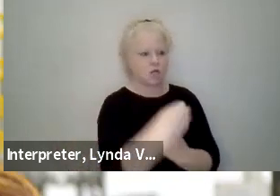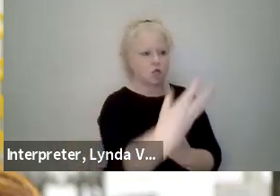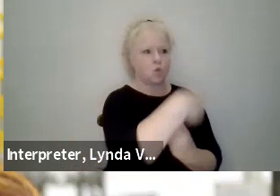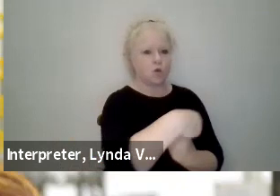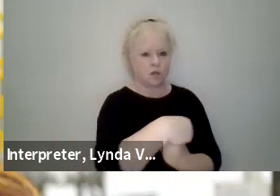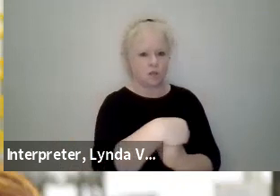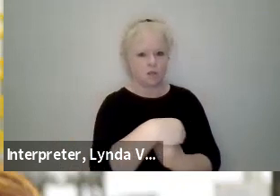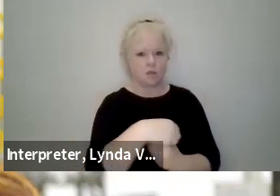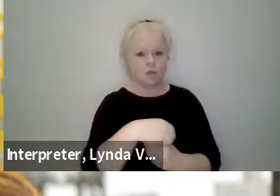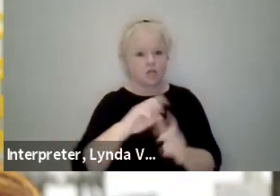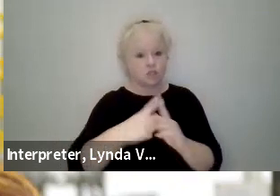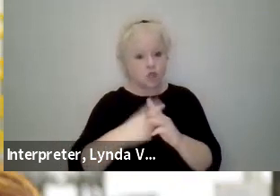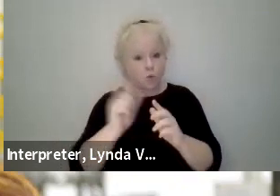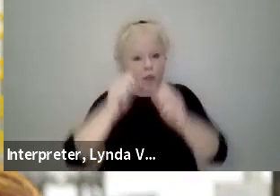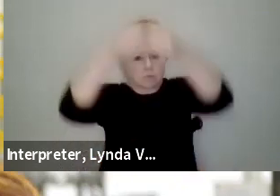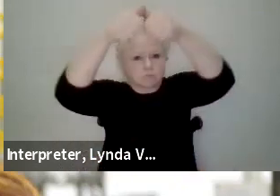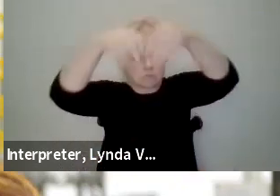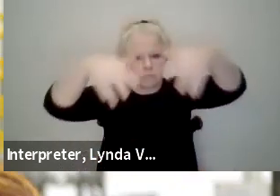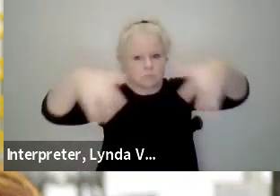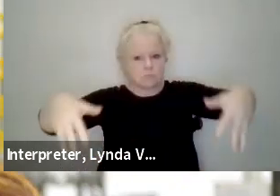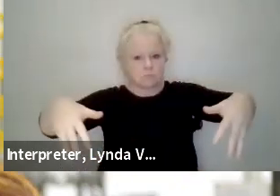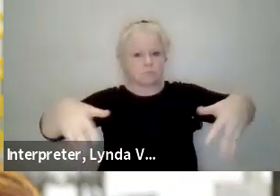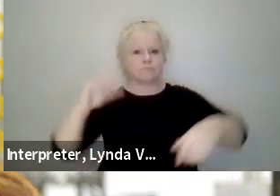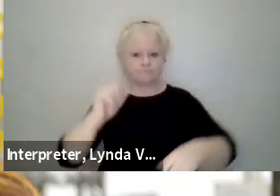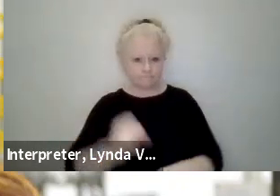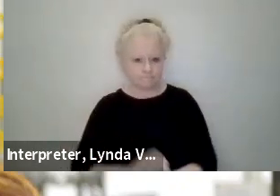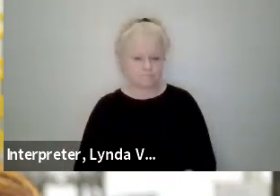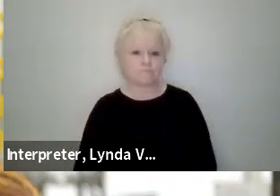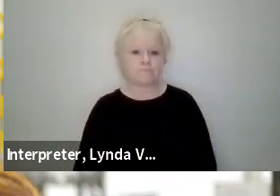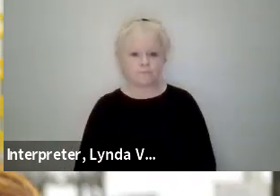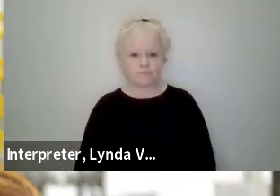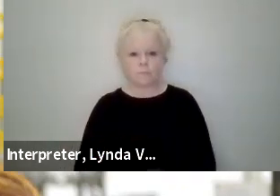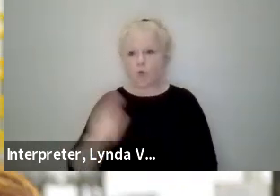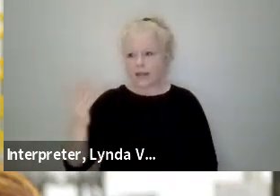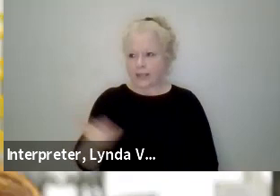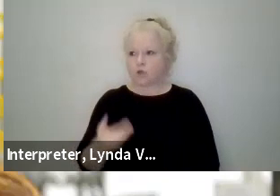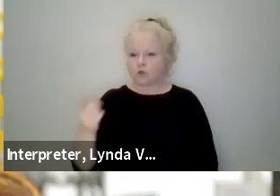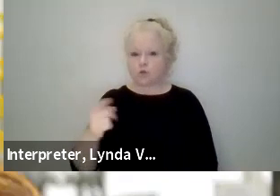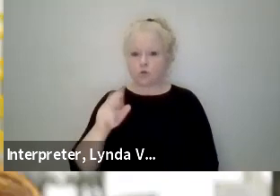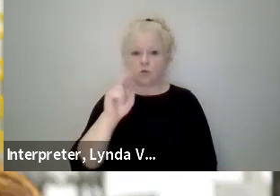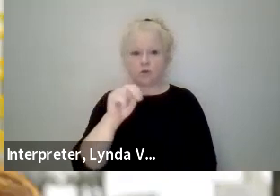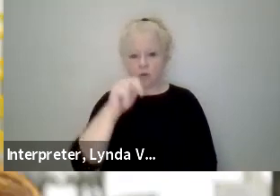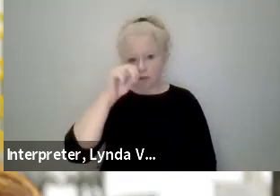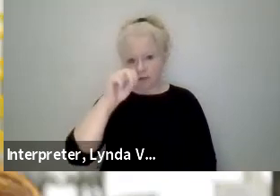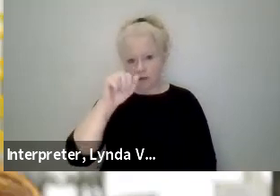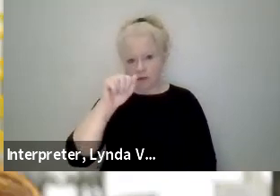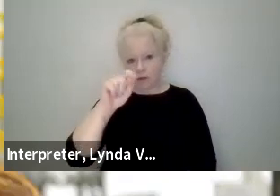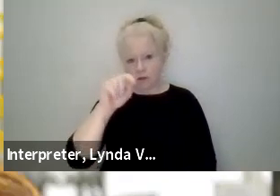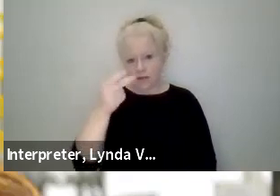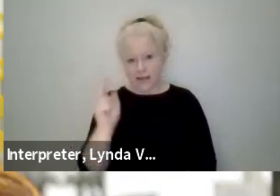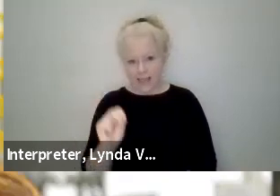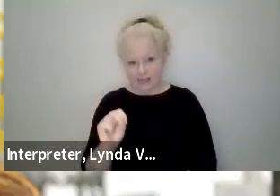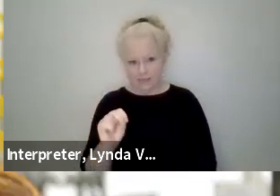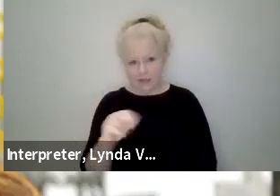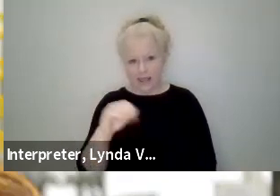top down. And with that, I'd like to introduce you to Nathan Polite and Adam Scott